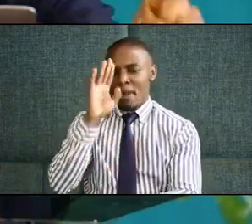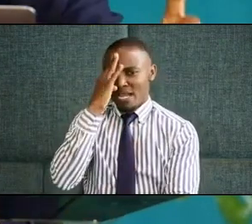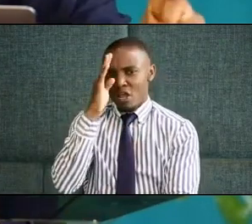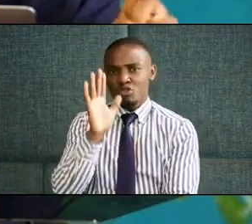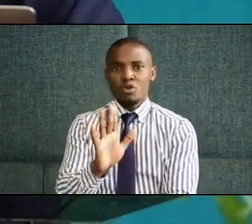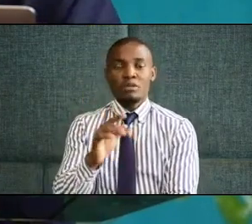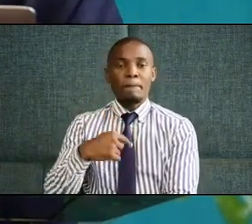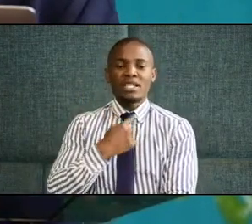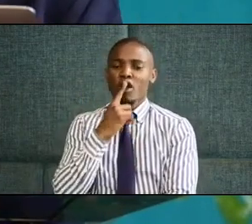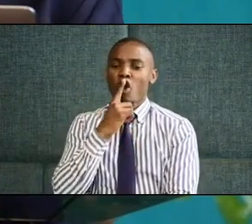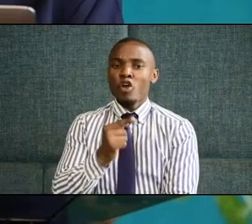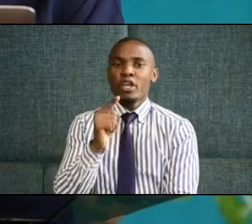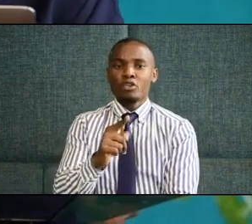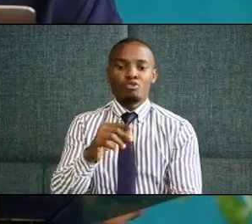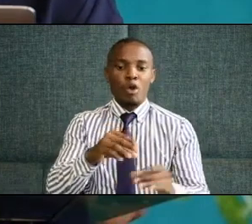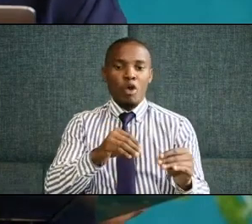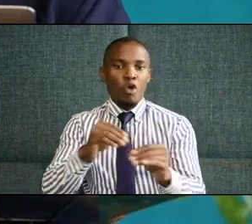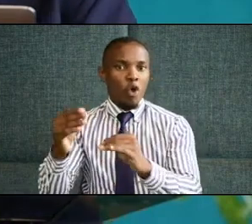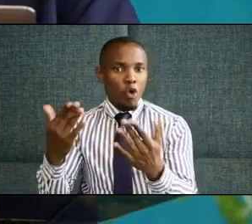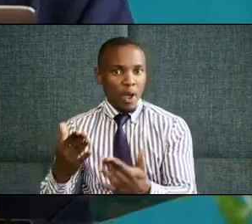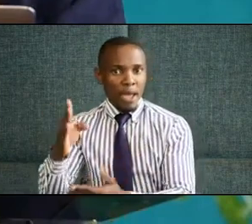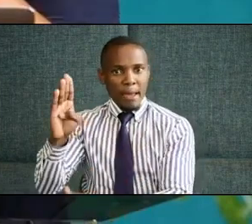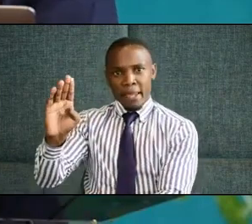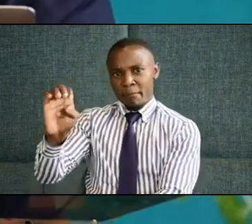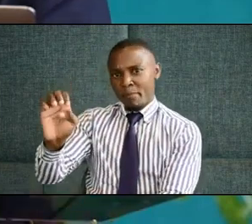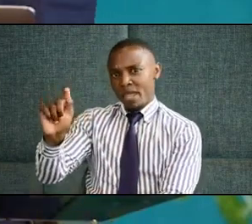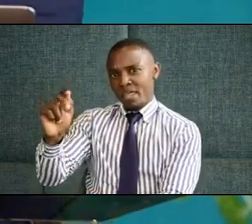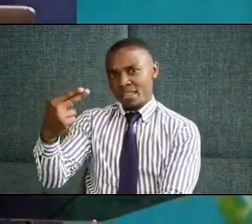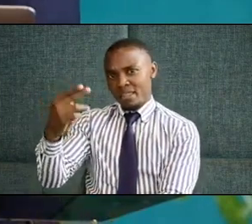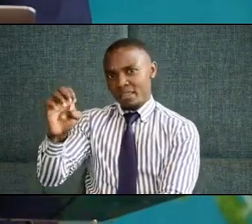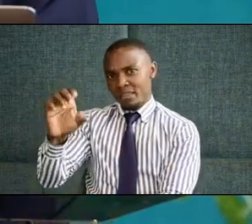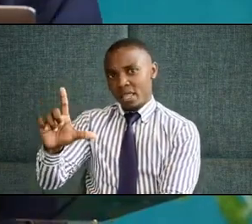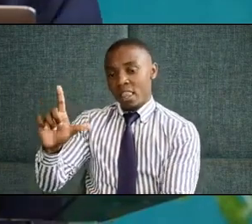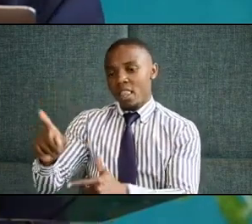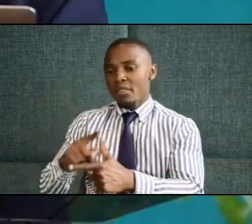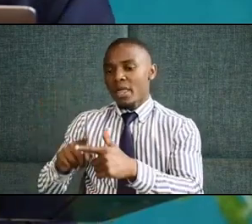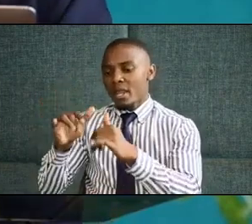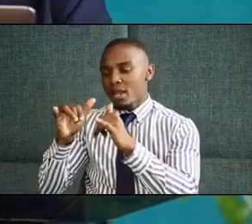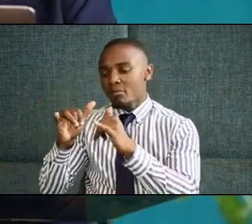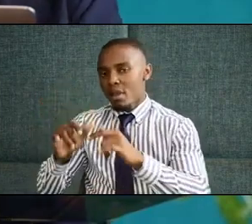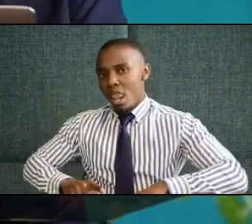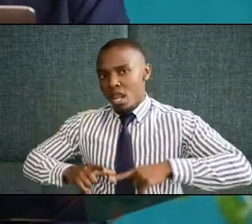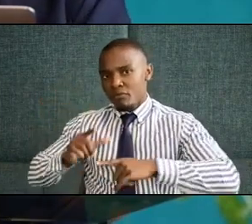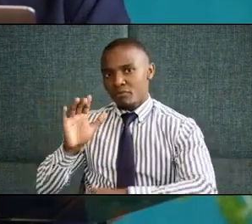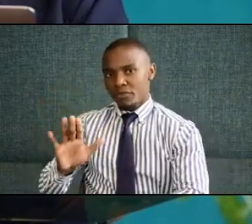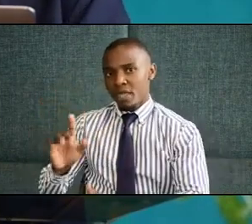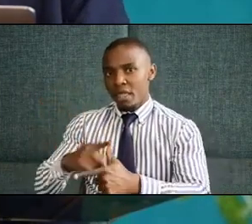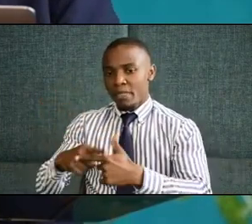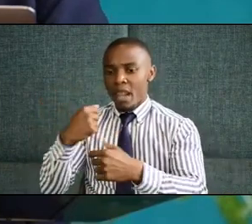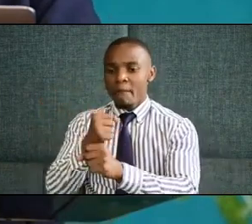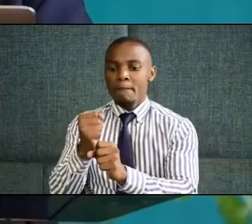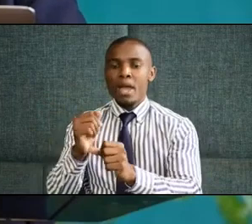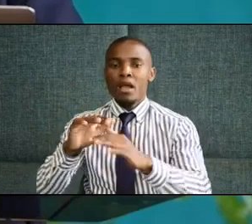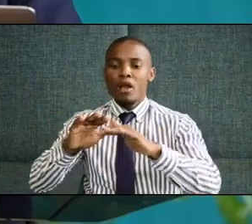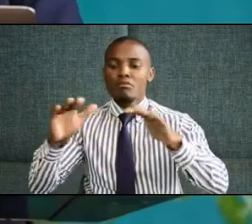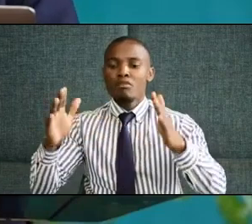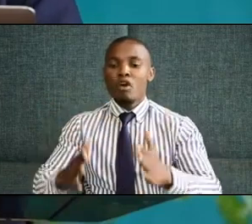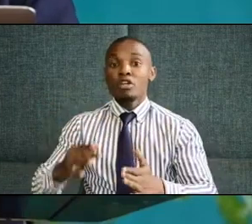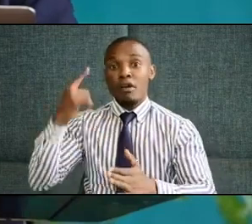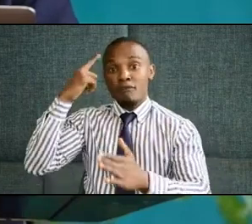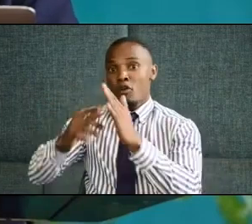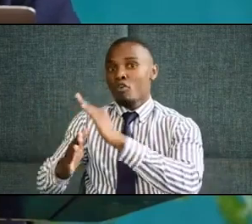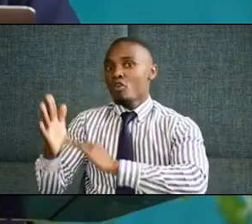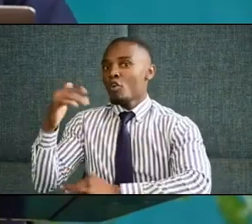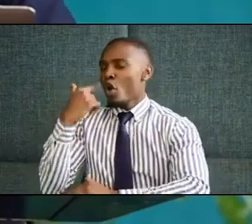I command you, go up to Bethel and dwell there, and make an altar there to God